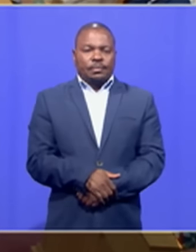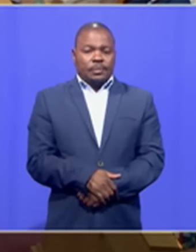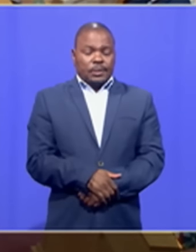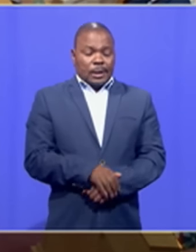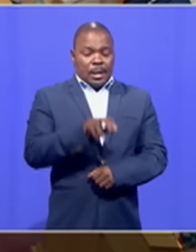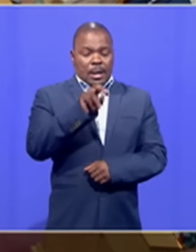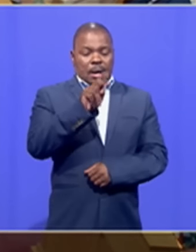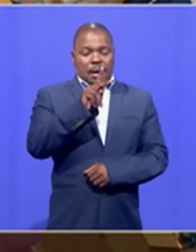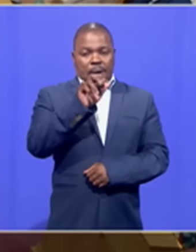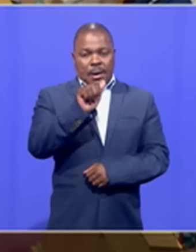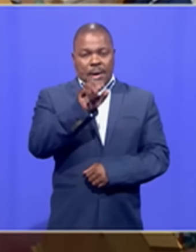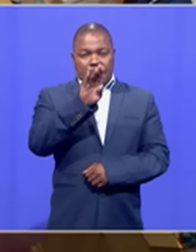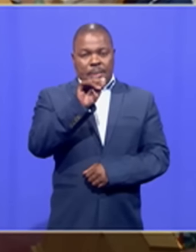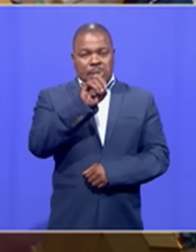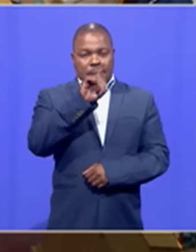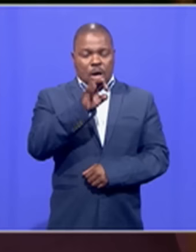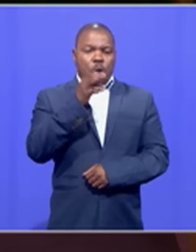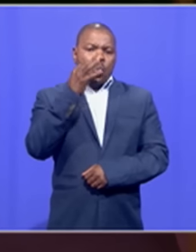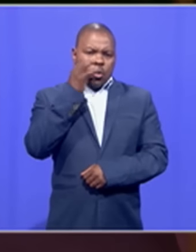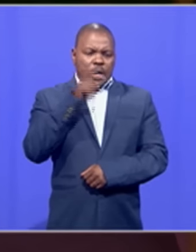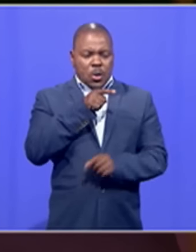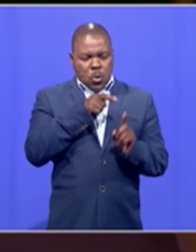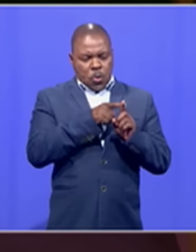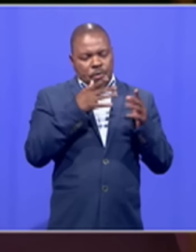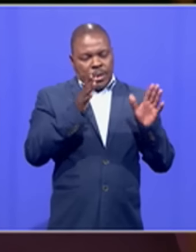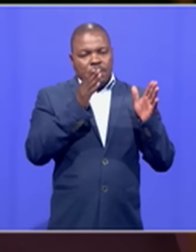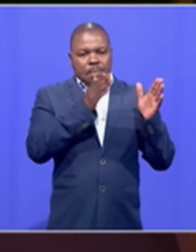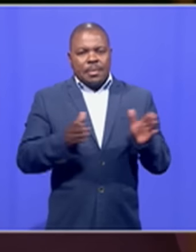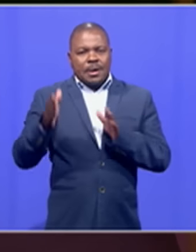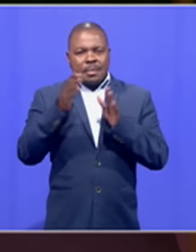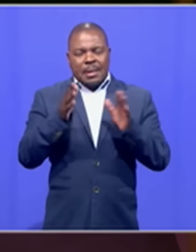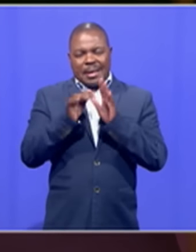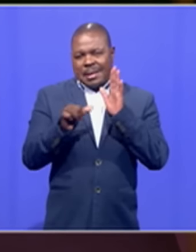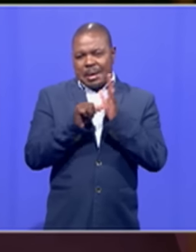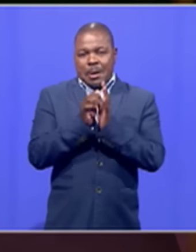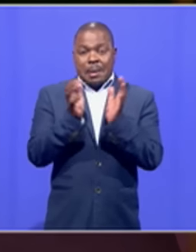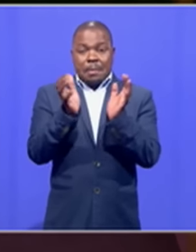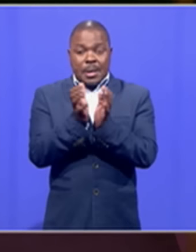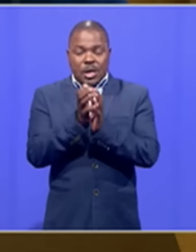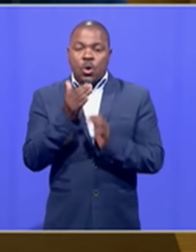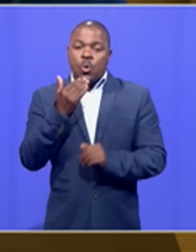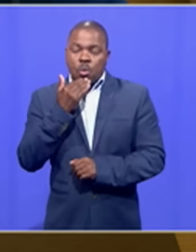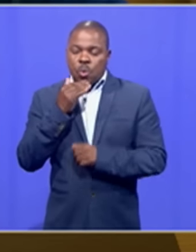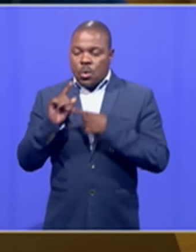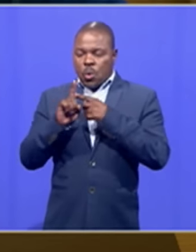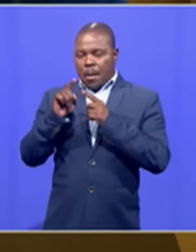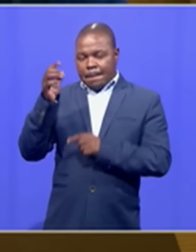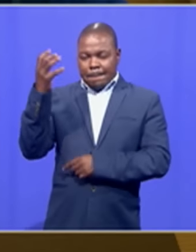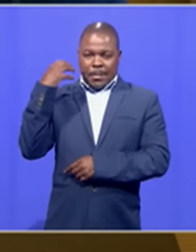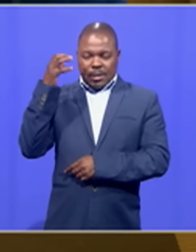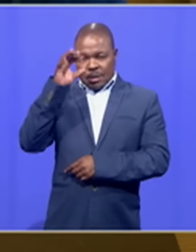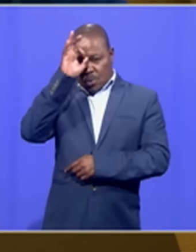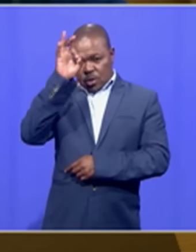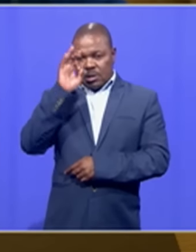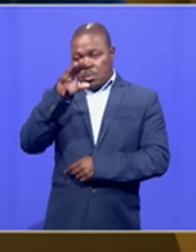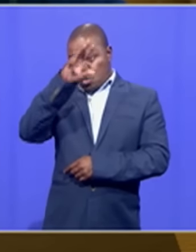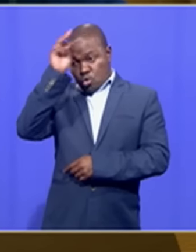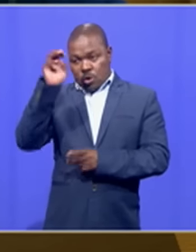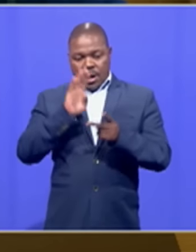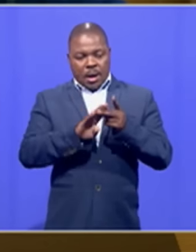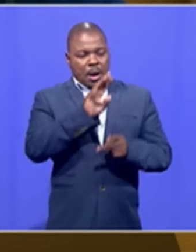Nkabinde o netefaditše gore o rulagantše kopano ye bohlokwa magareng ga tona ya maphodisa Senzo Mchunu le Brown Mogotsi